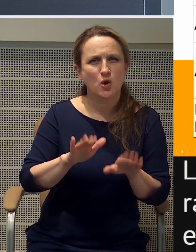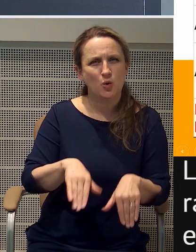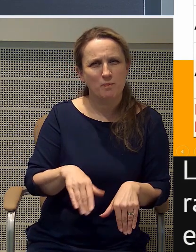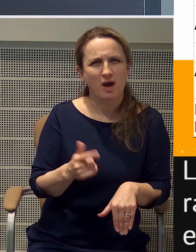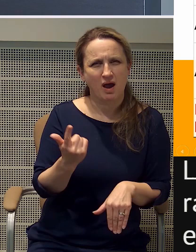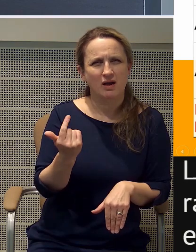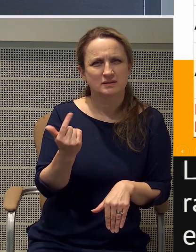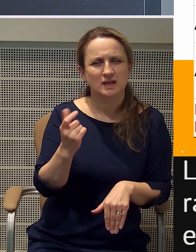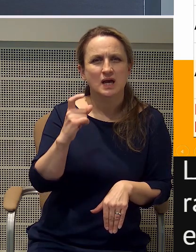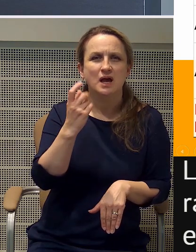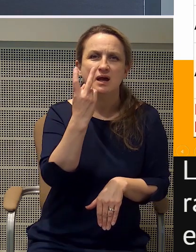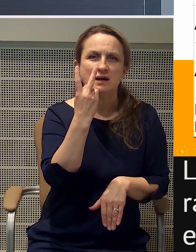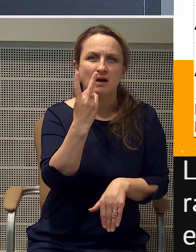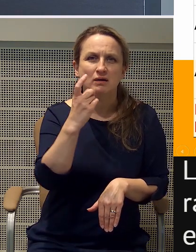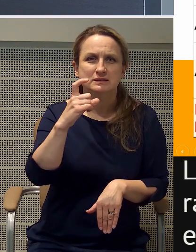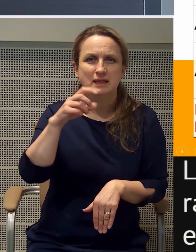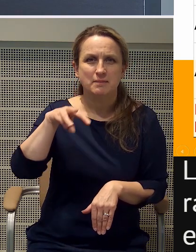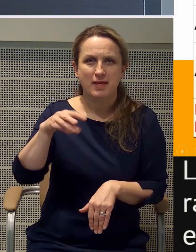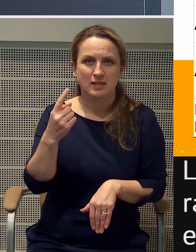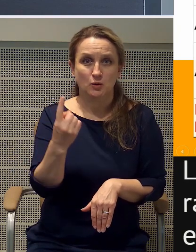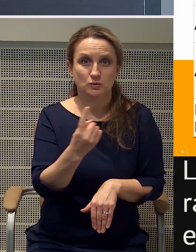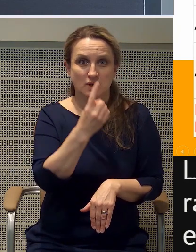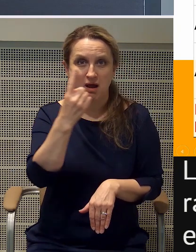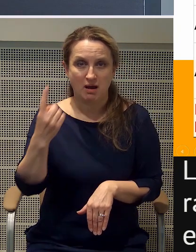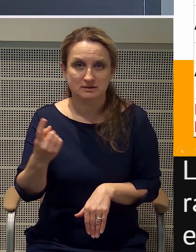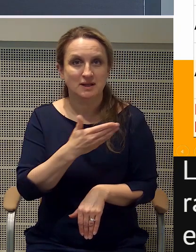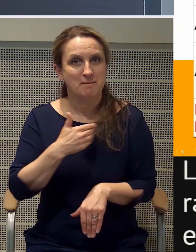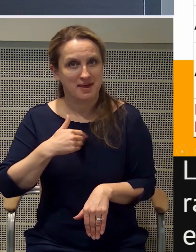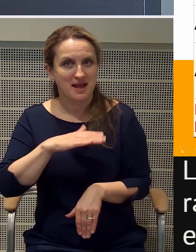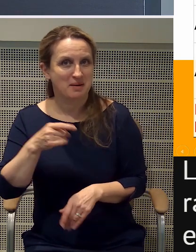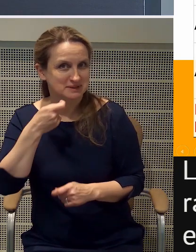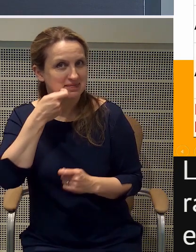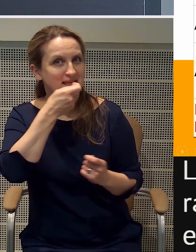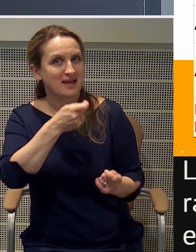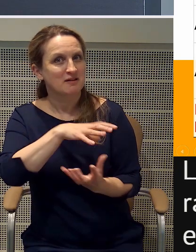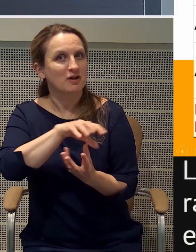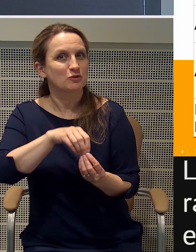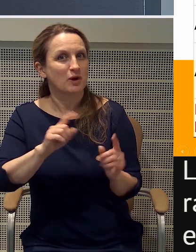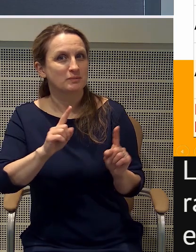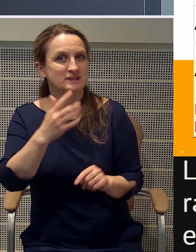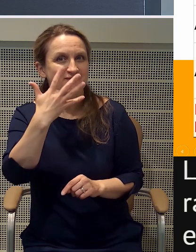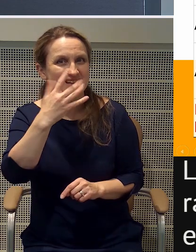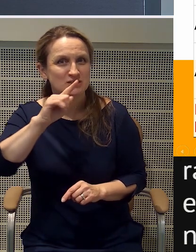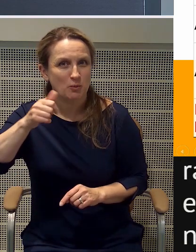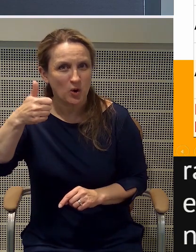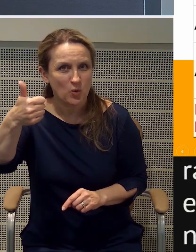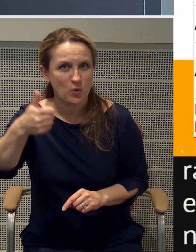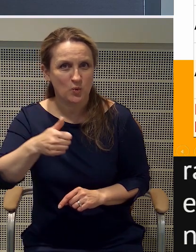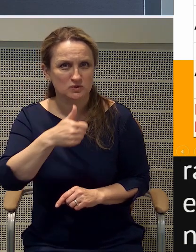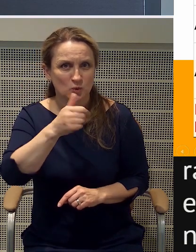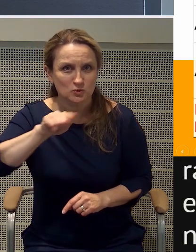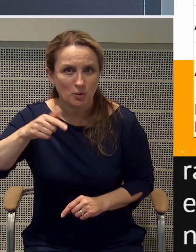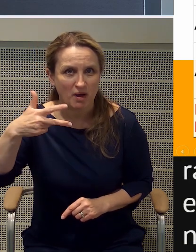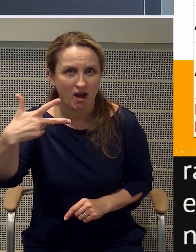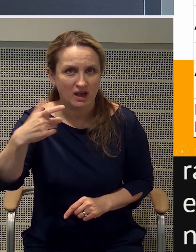have treatment, and when initially the pharmaceutical company said that